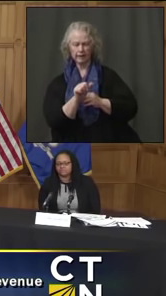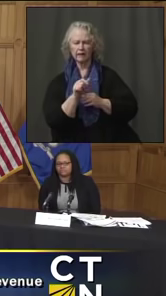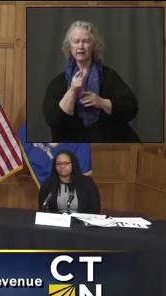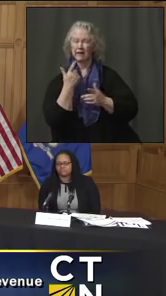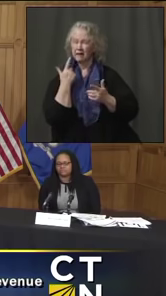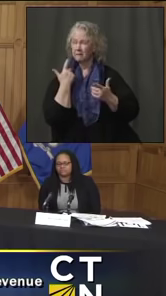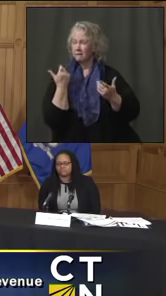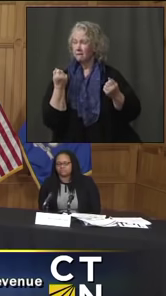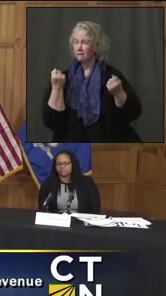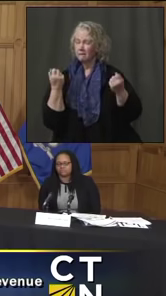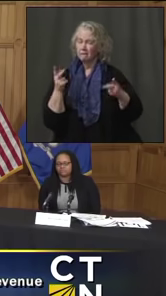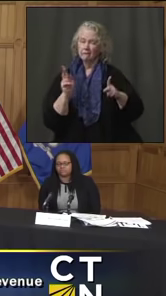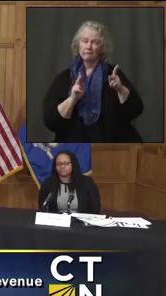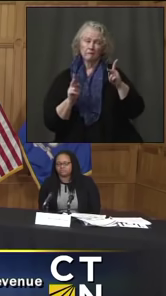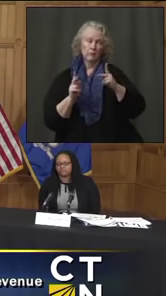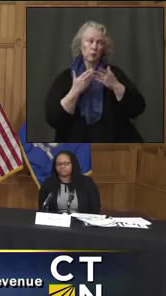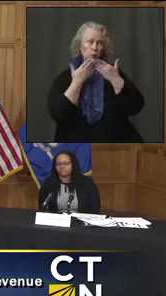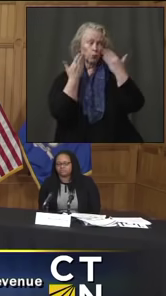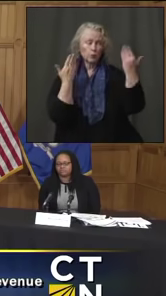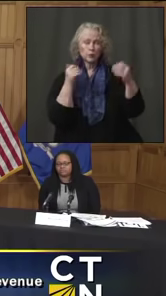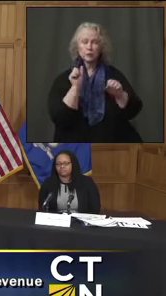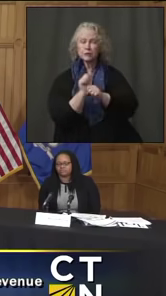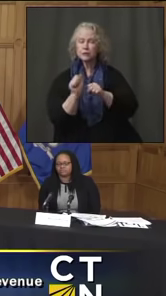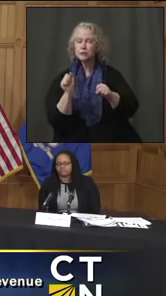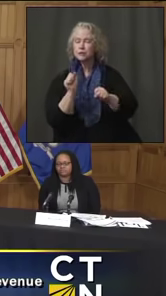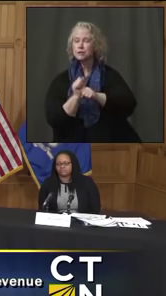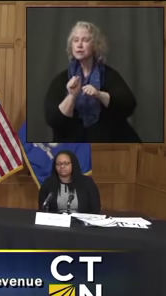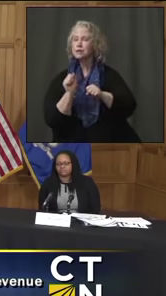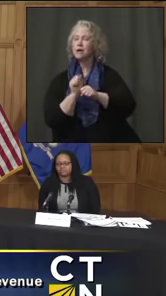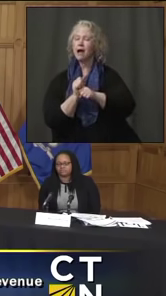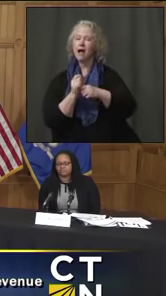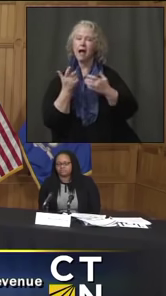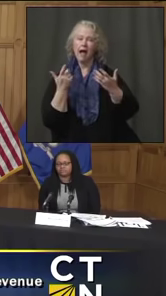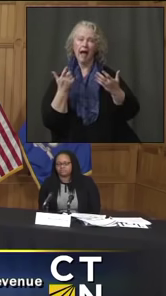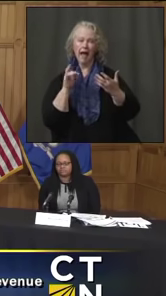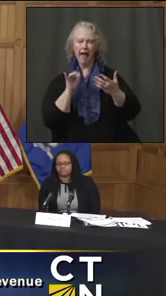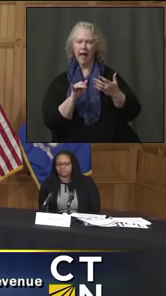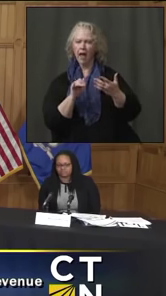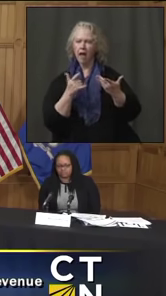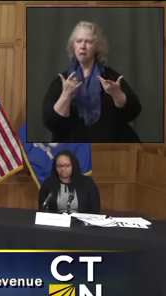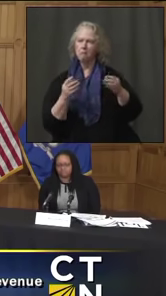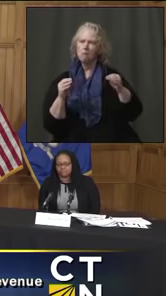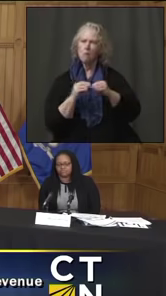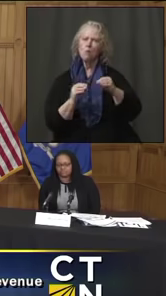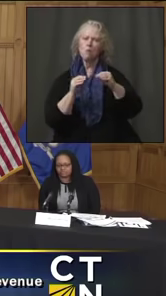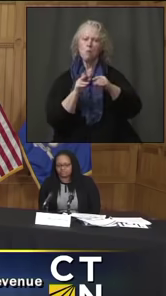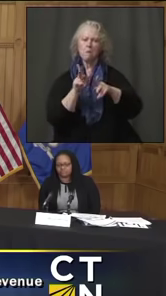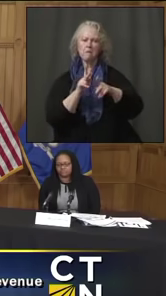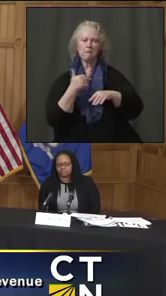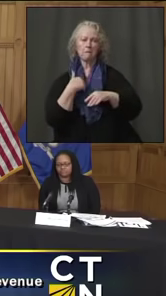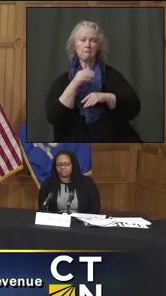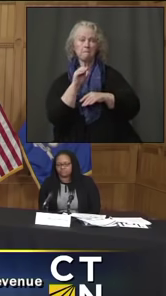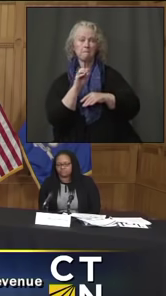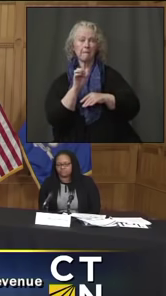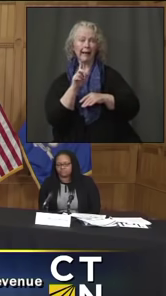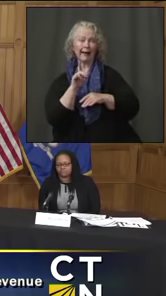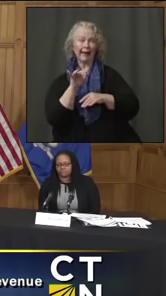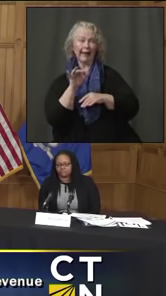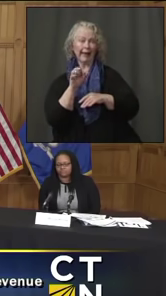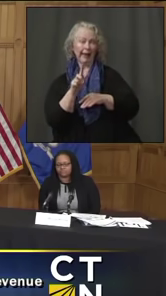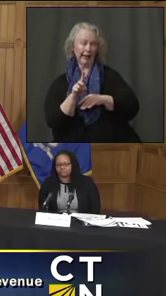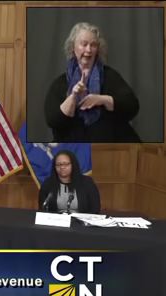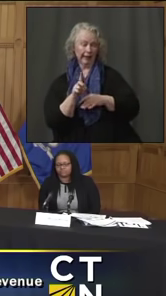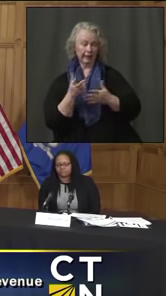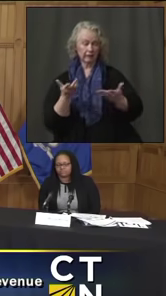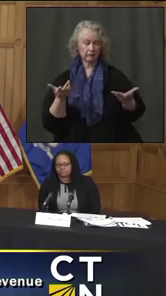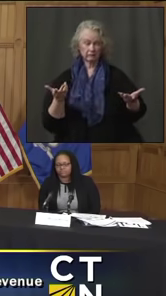job losses that we have and the fact that Connecticut has expanded Medicaid eligibility, are you seeing an